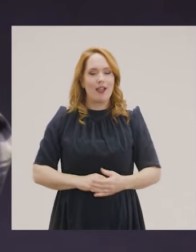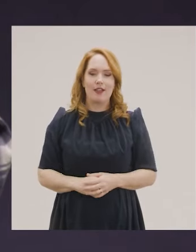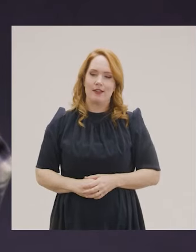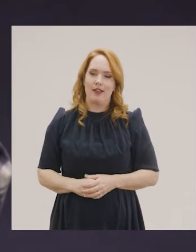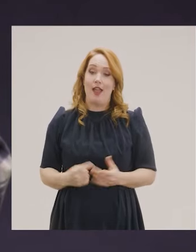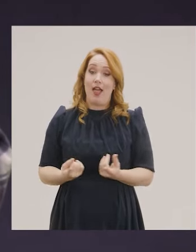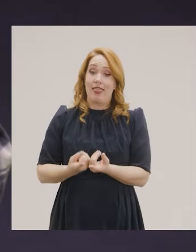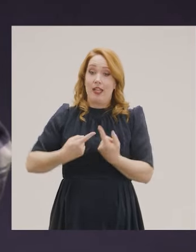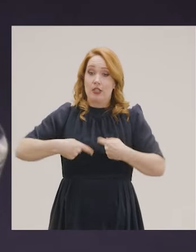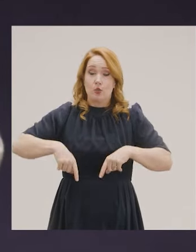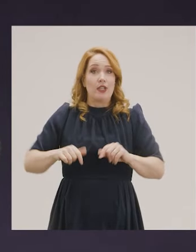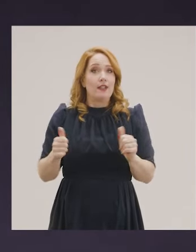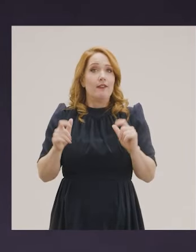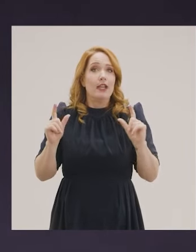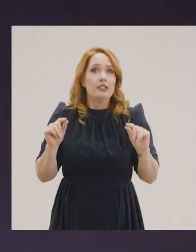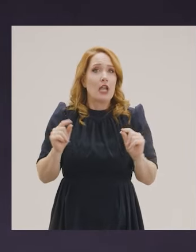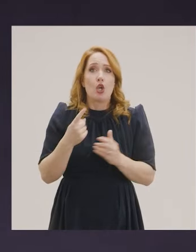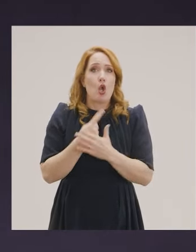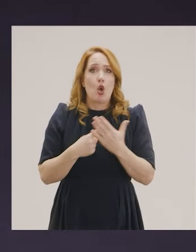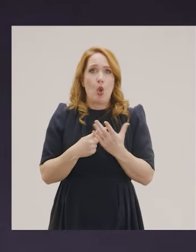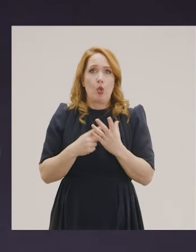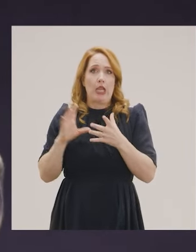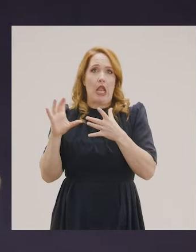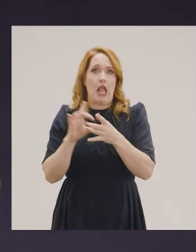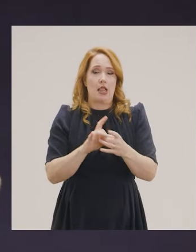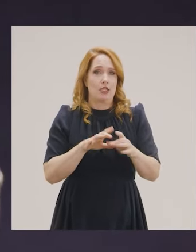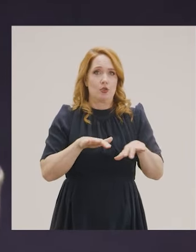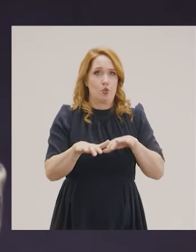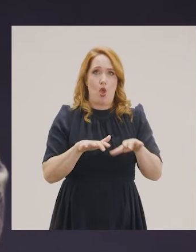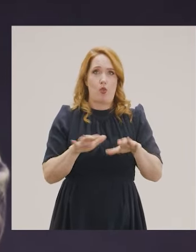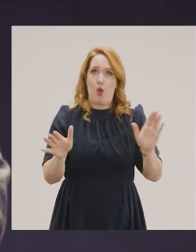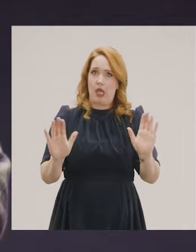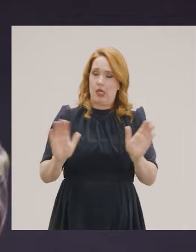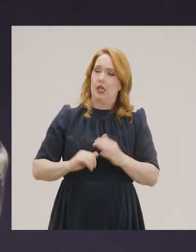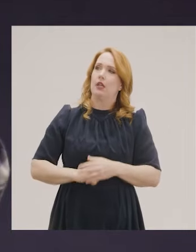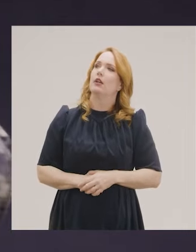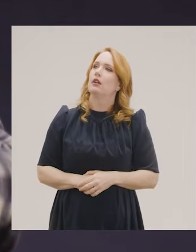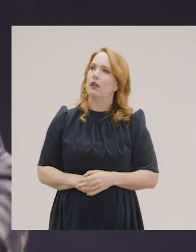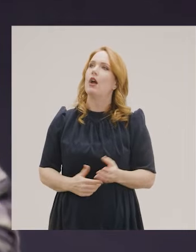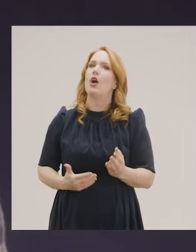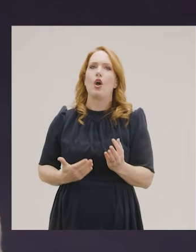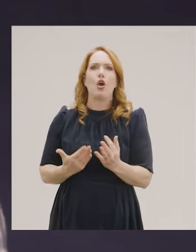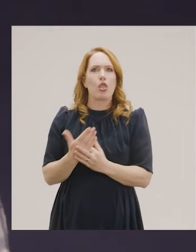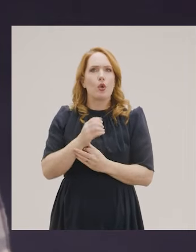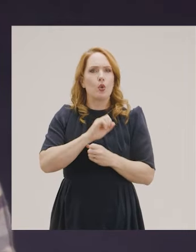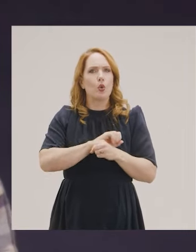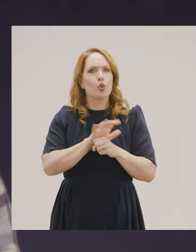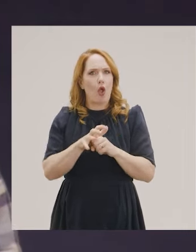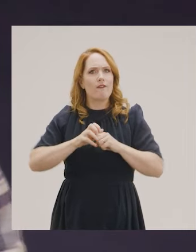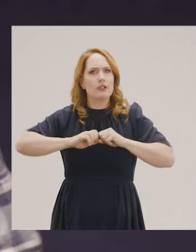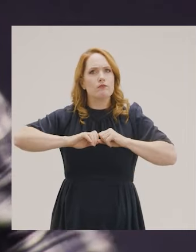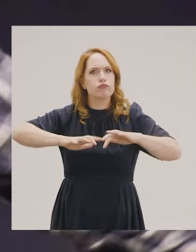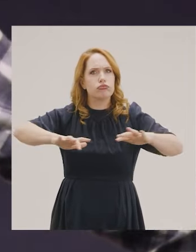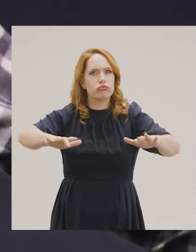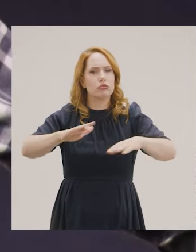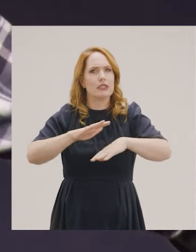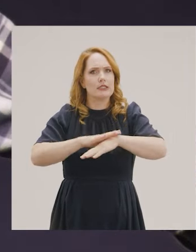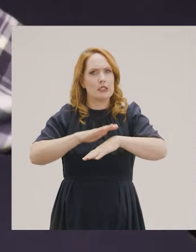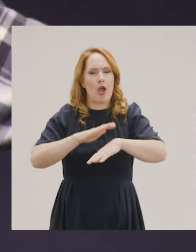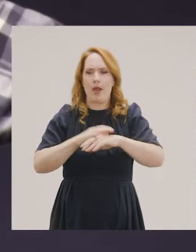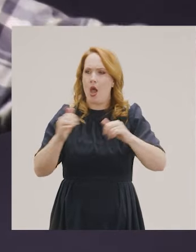that we have done have not been limited to the earthquake. I mean, even in the time of the pandemic, so